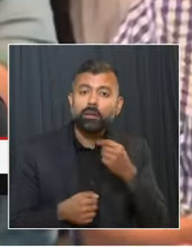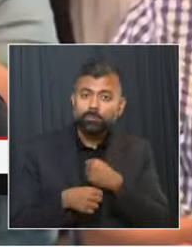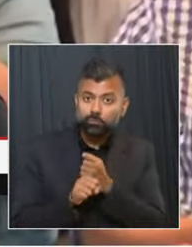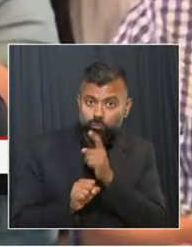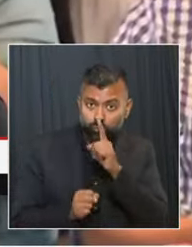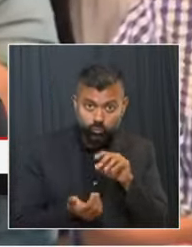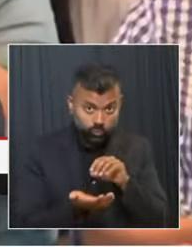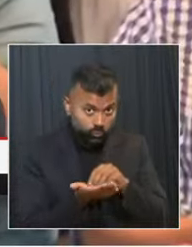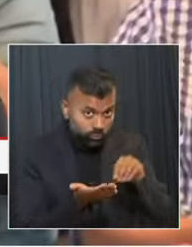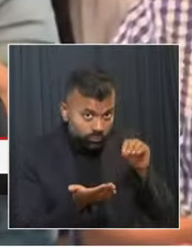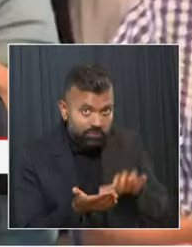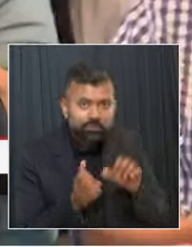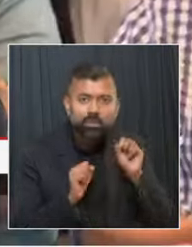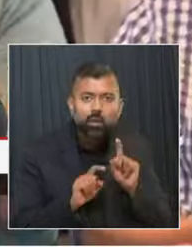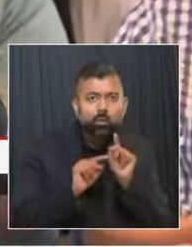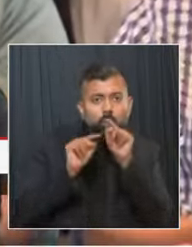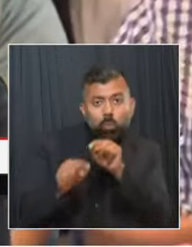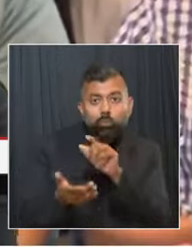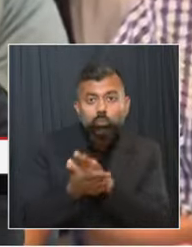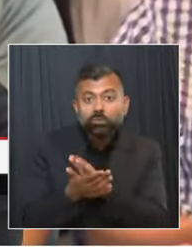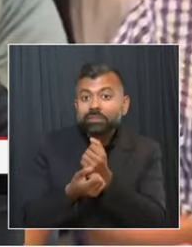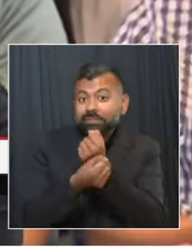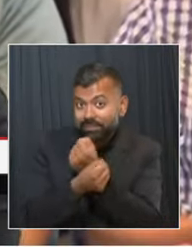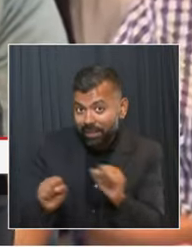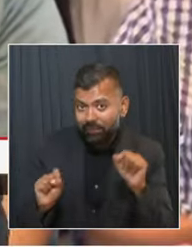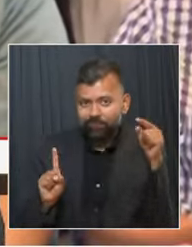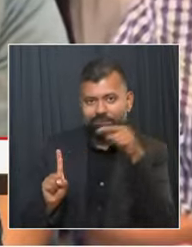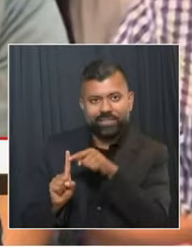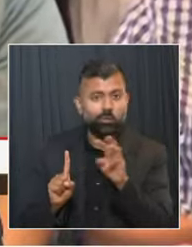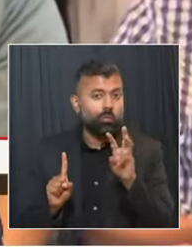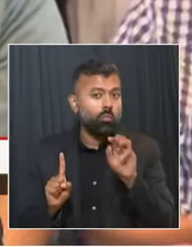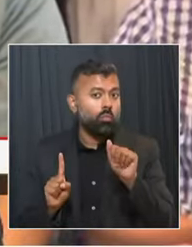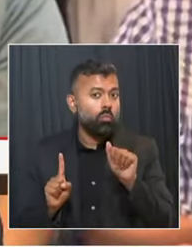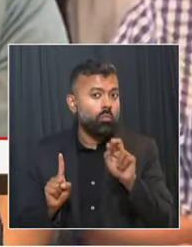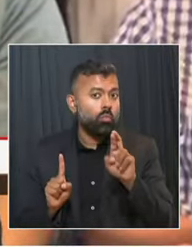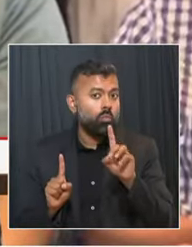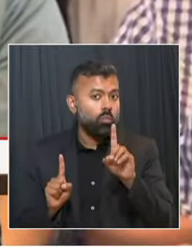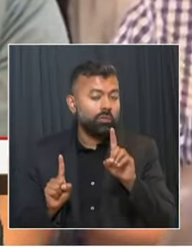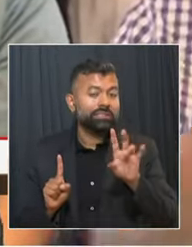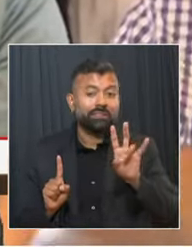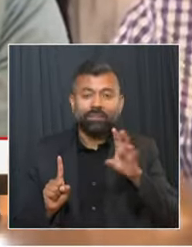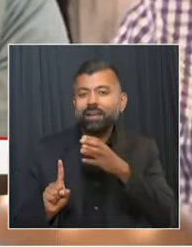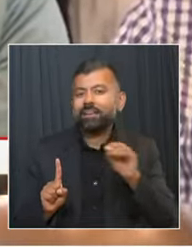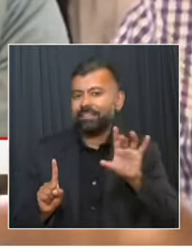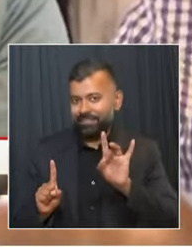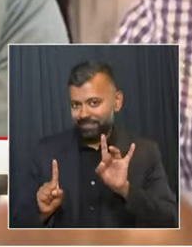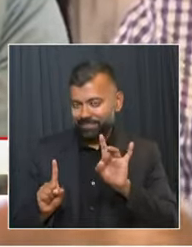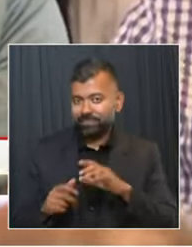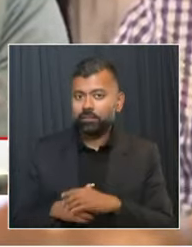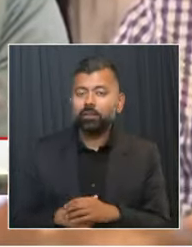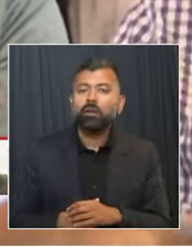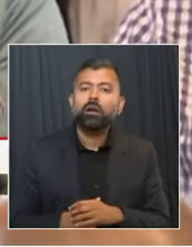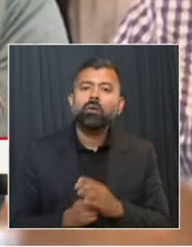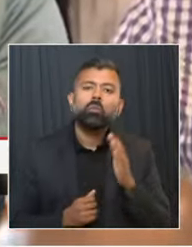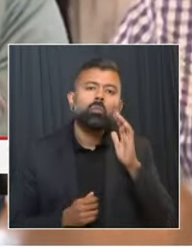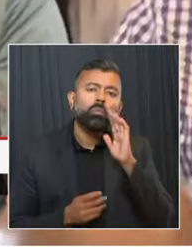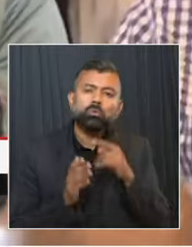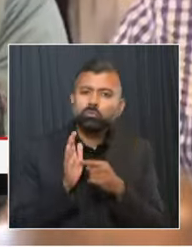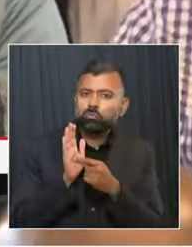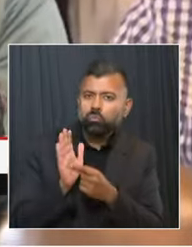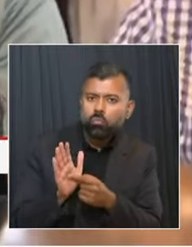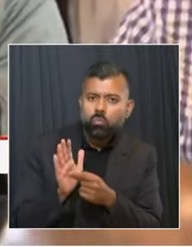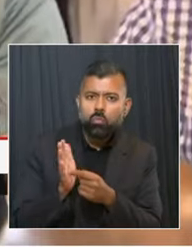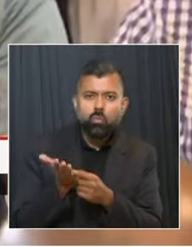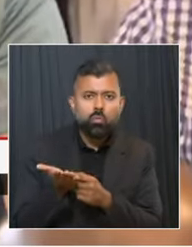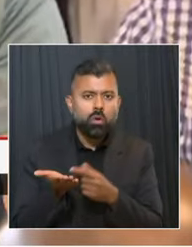slides. Want to flag just for everybody that the Gallery Square investments are extremely important to